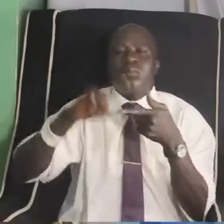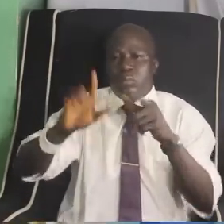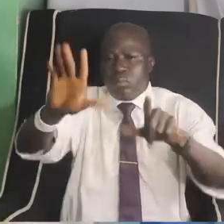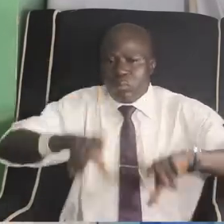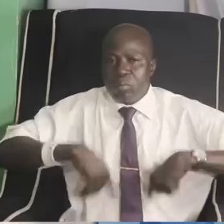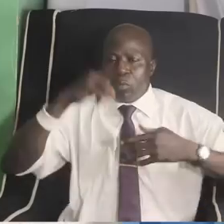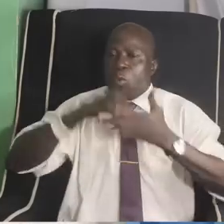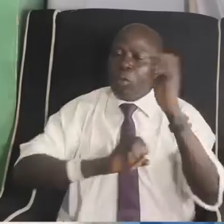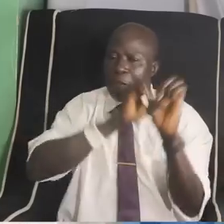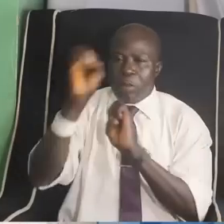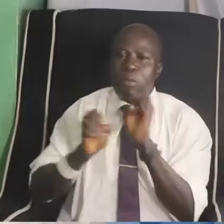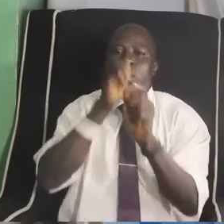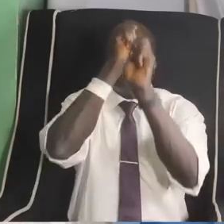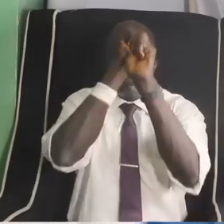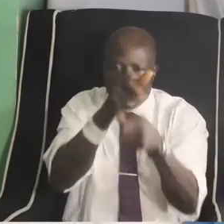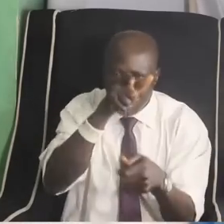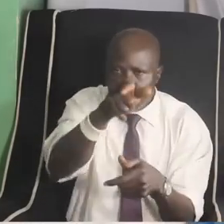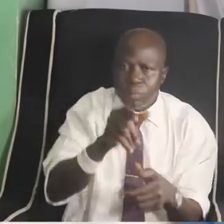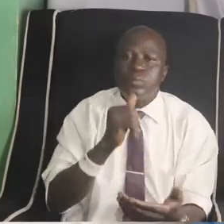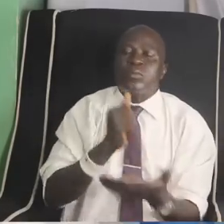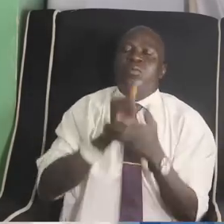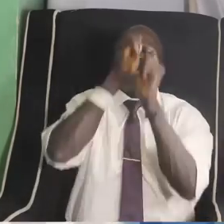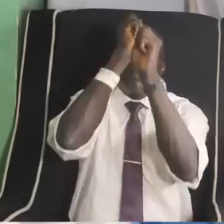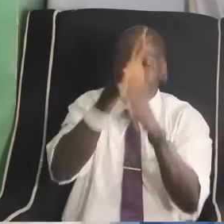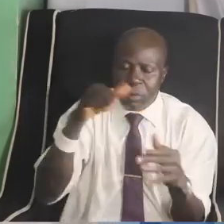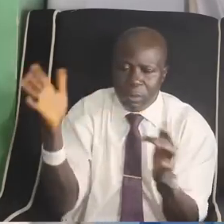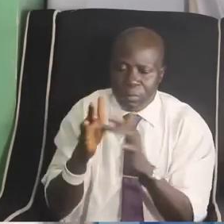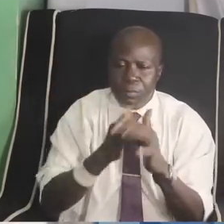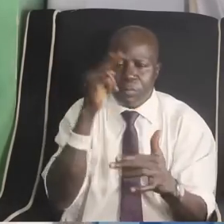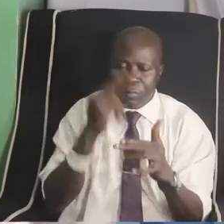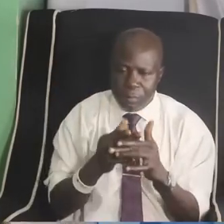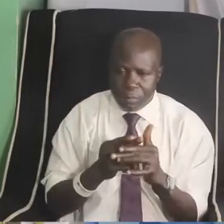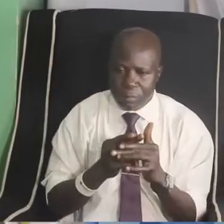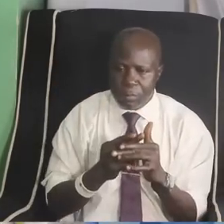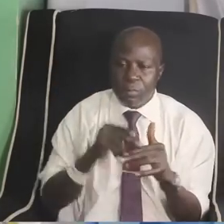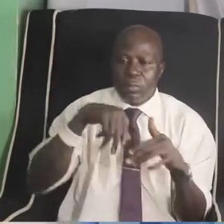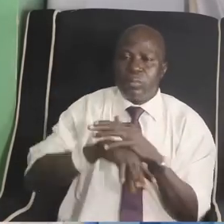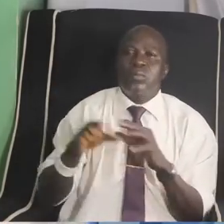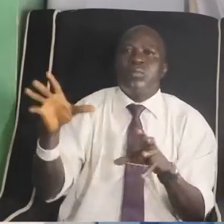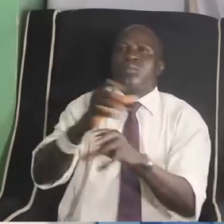gbogbo ni ba buku fun o no ma die ne boko be blessed